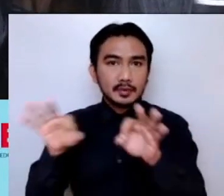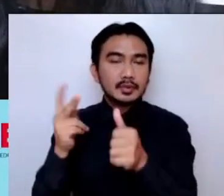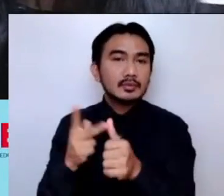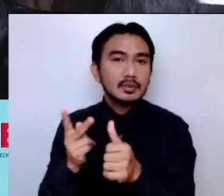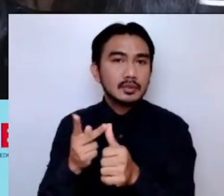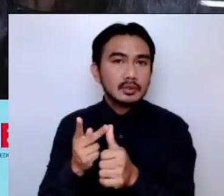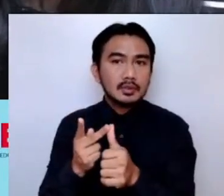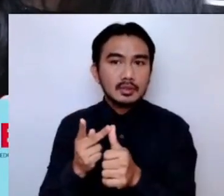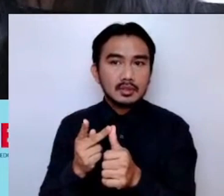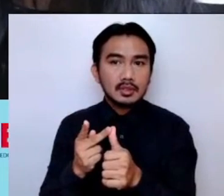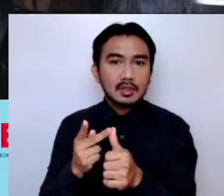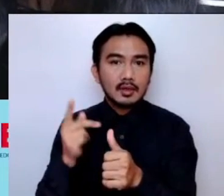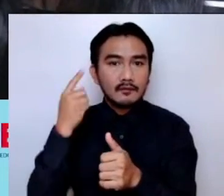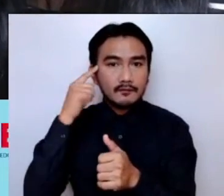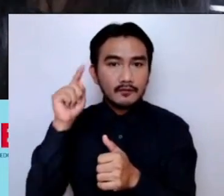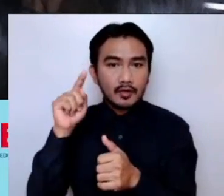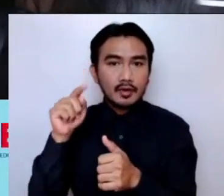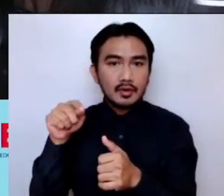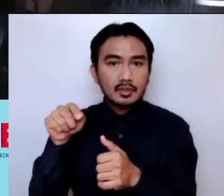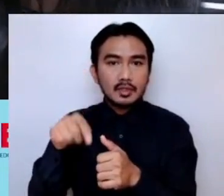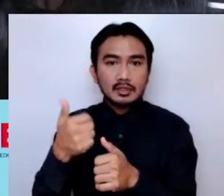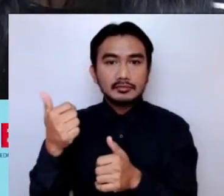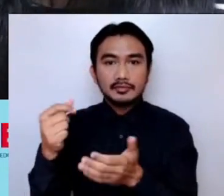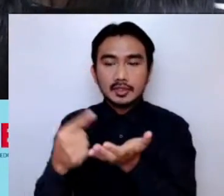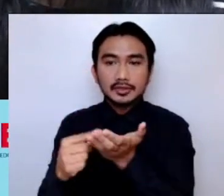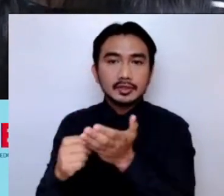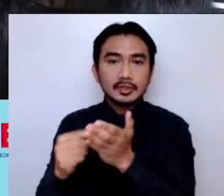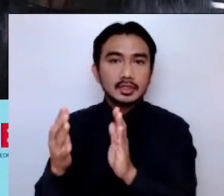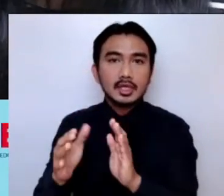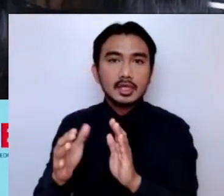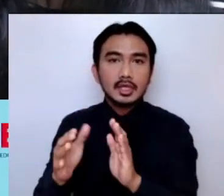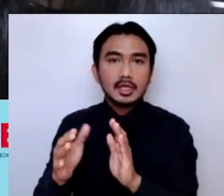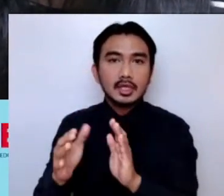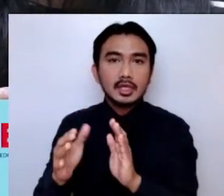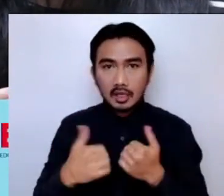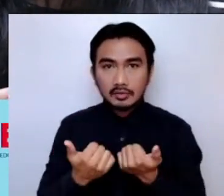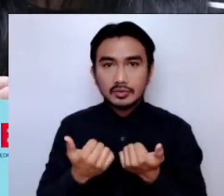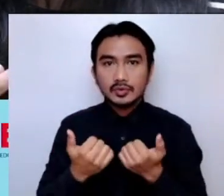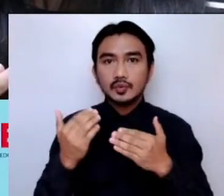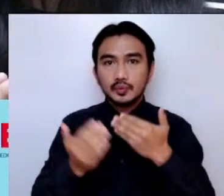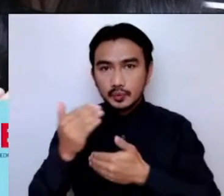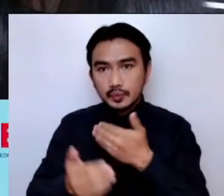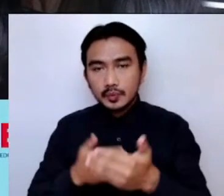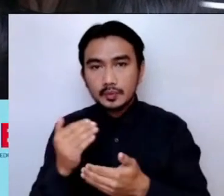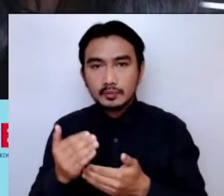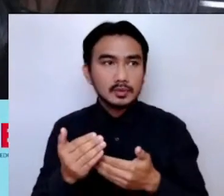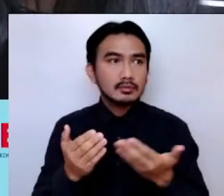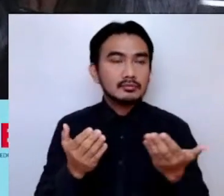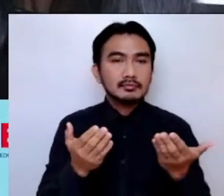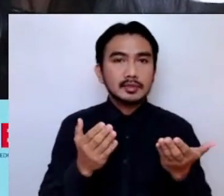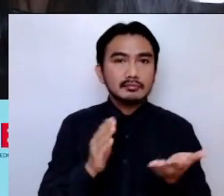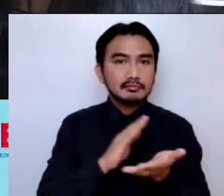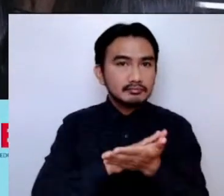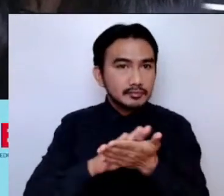B for our raters, specifically on how to conduct proper and an